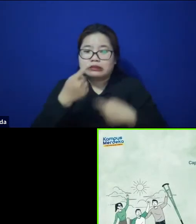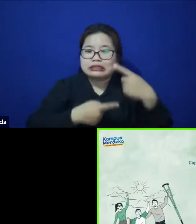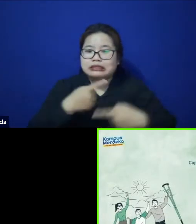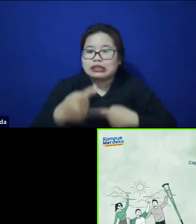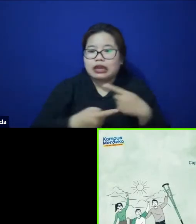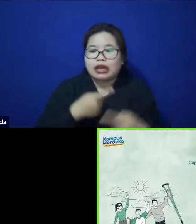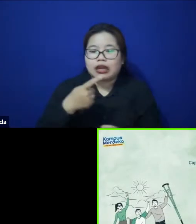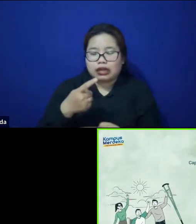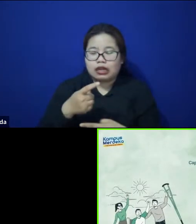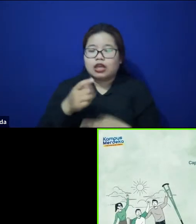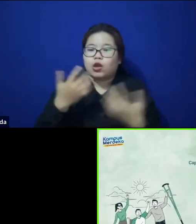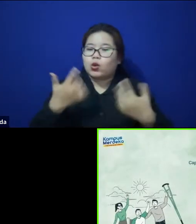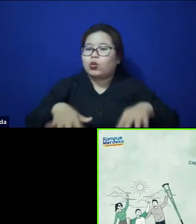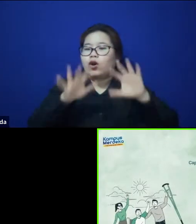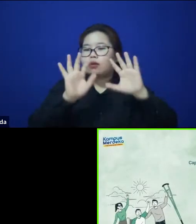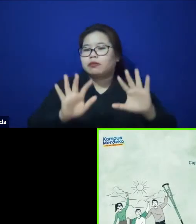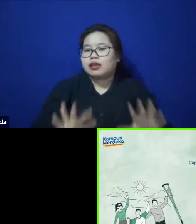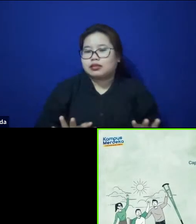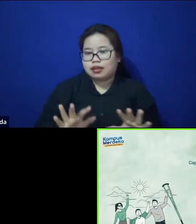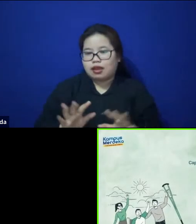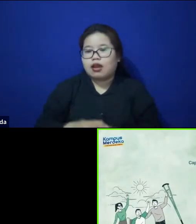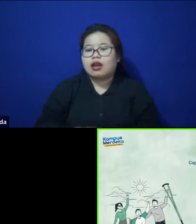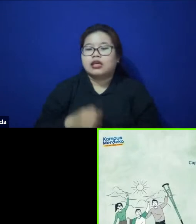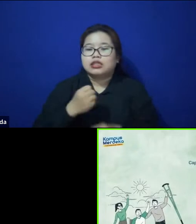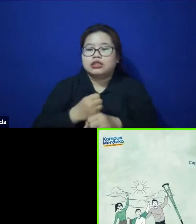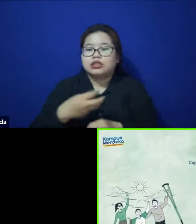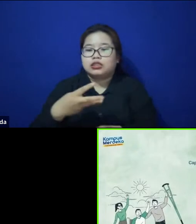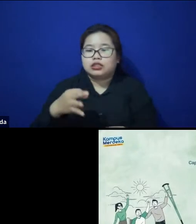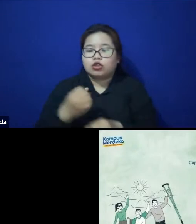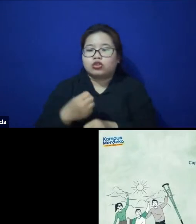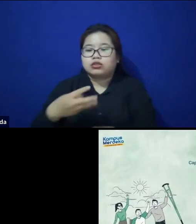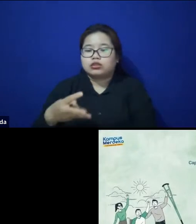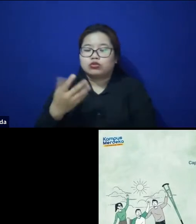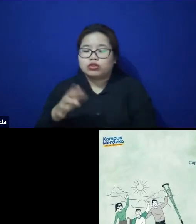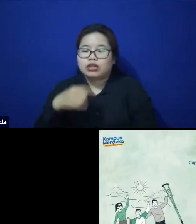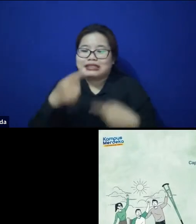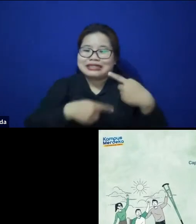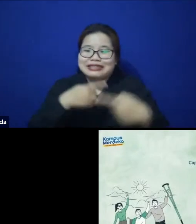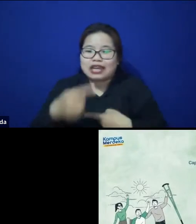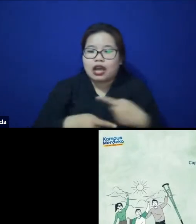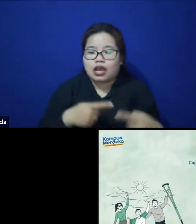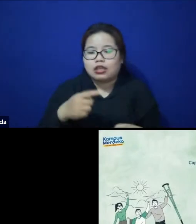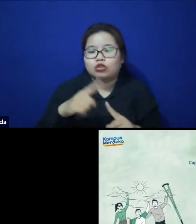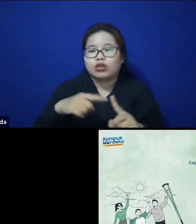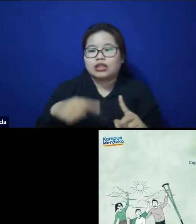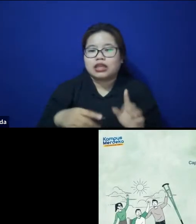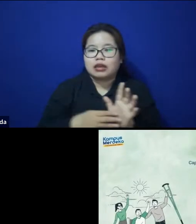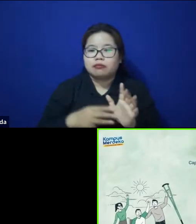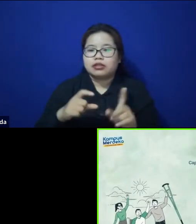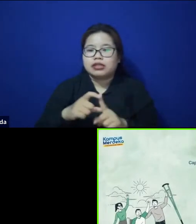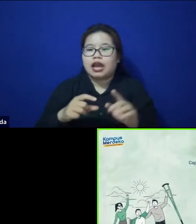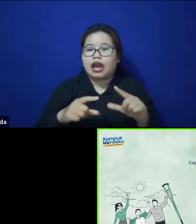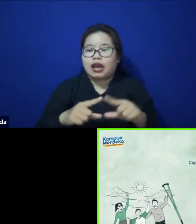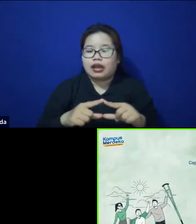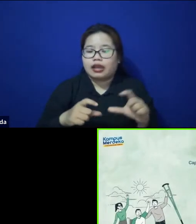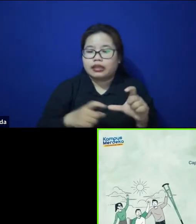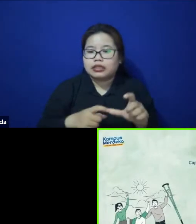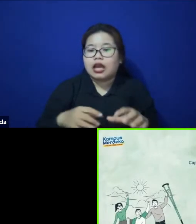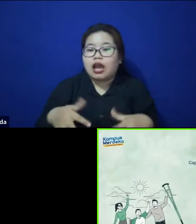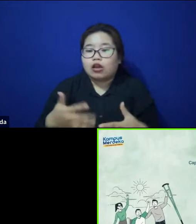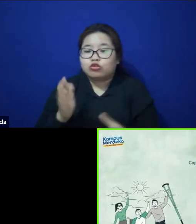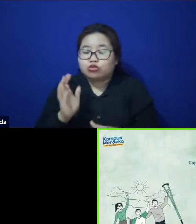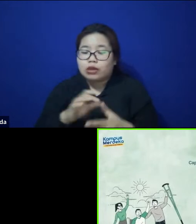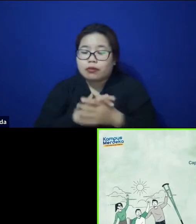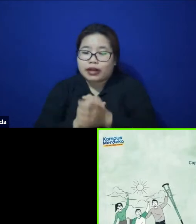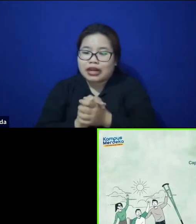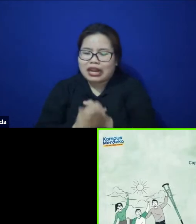And George also mentioned about the role of NDIS, and actually has introduced a bit what NDIS is. Next, Tricia,